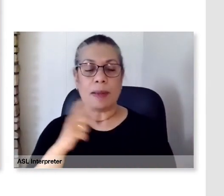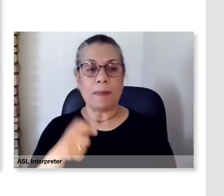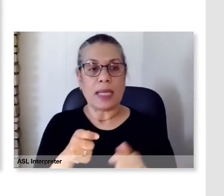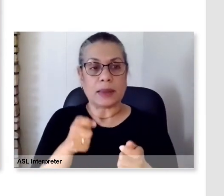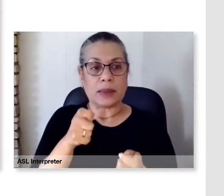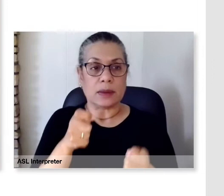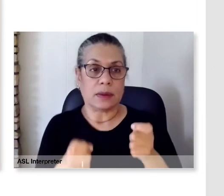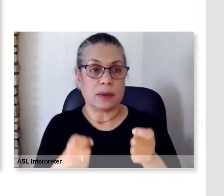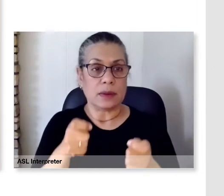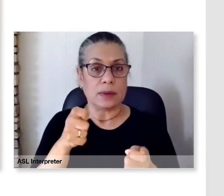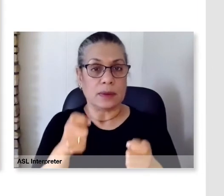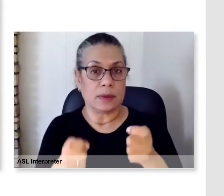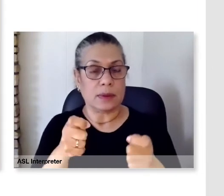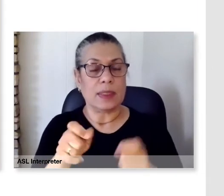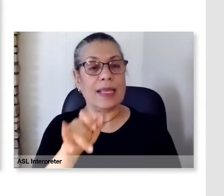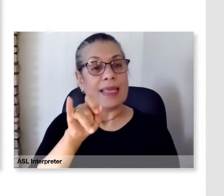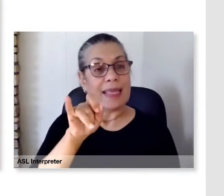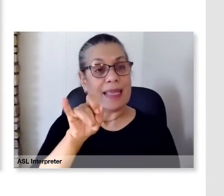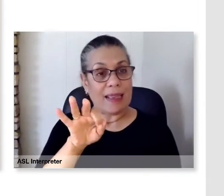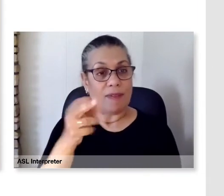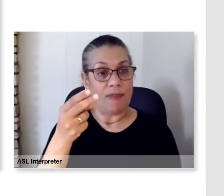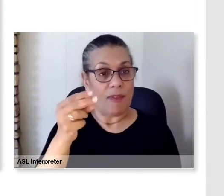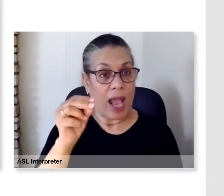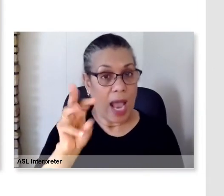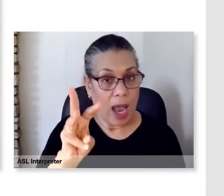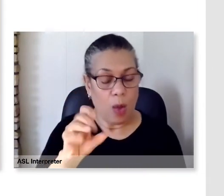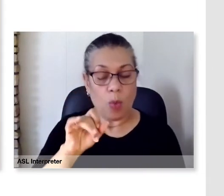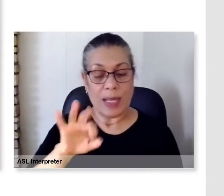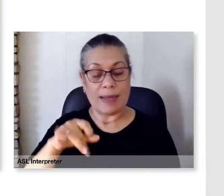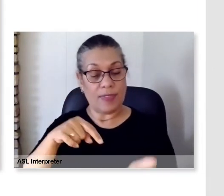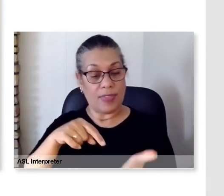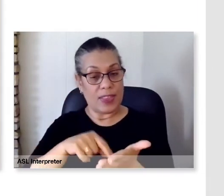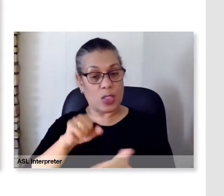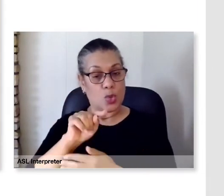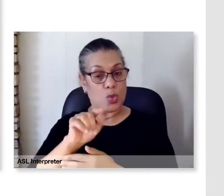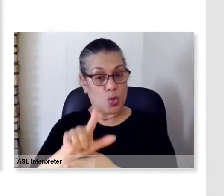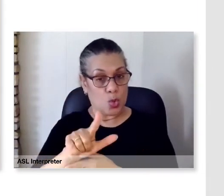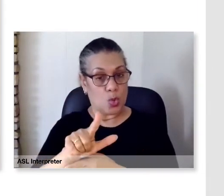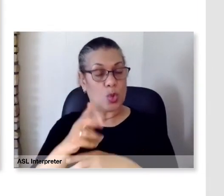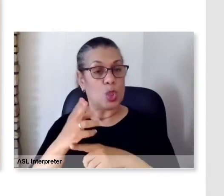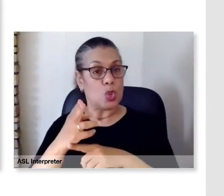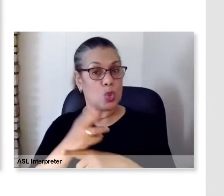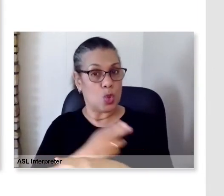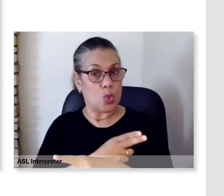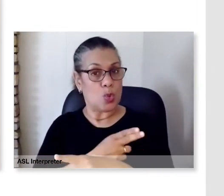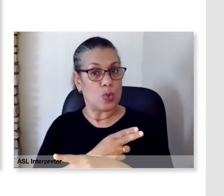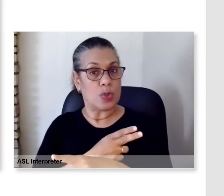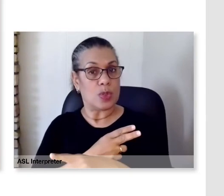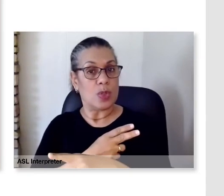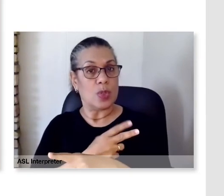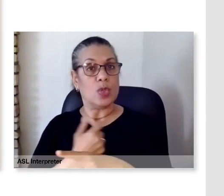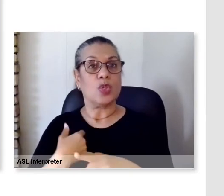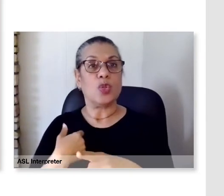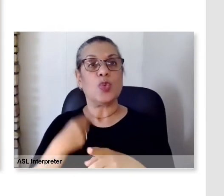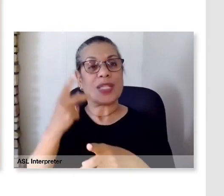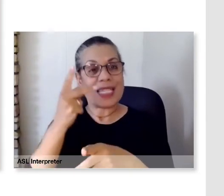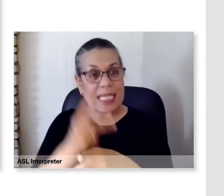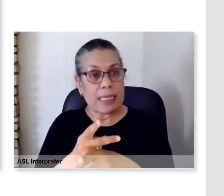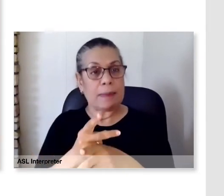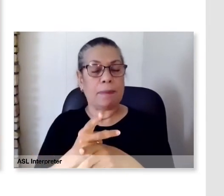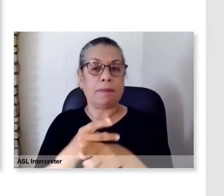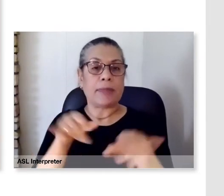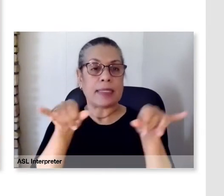about how these tools are being used to reinforce the status quo,